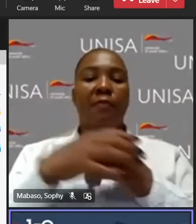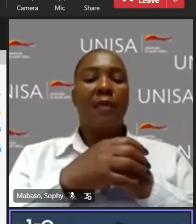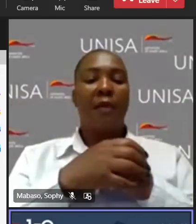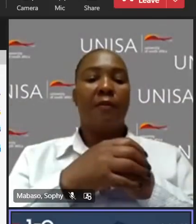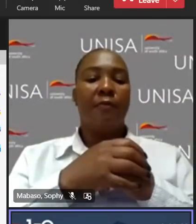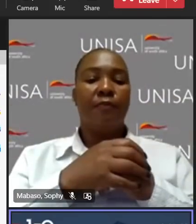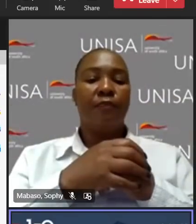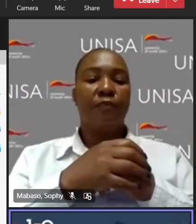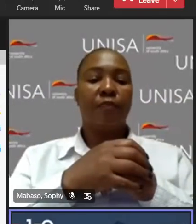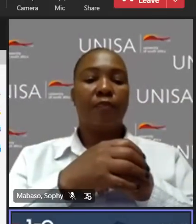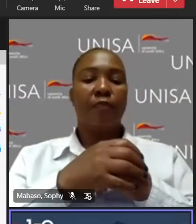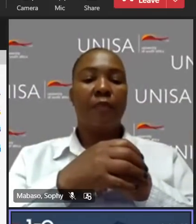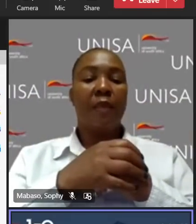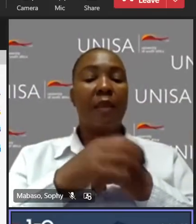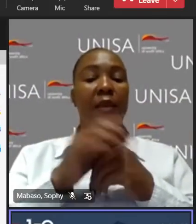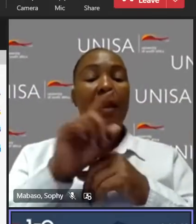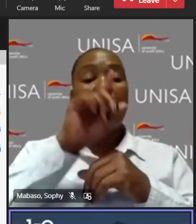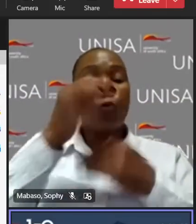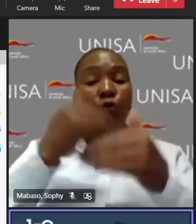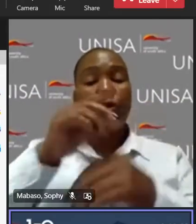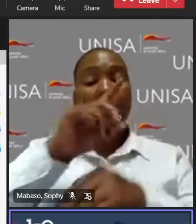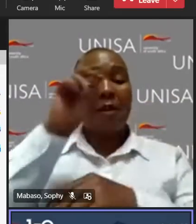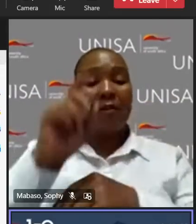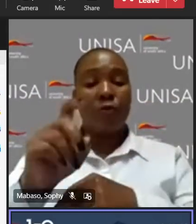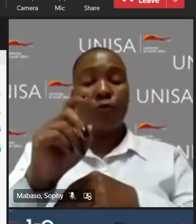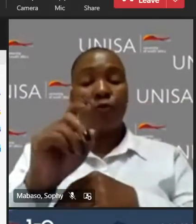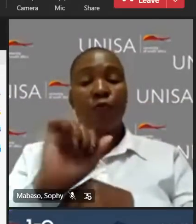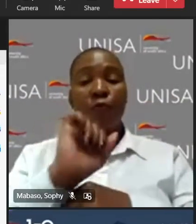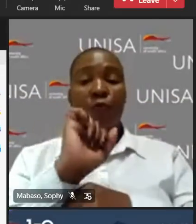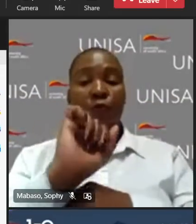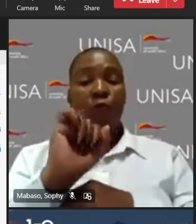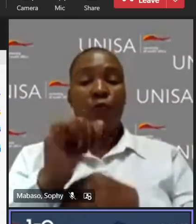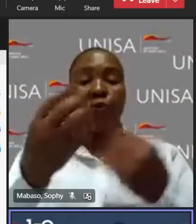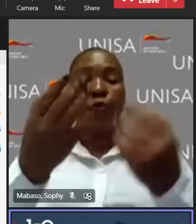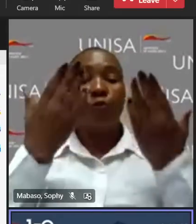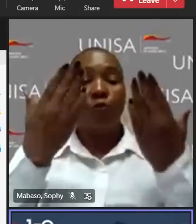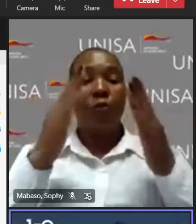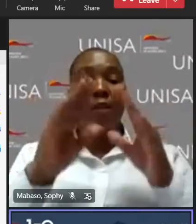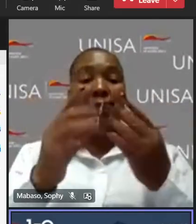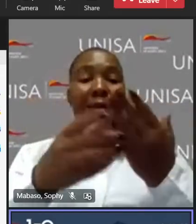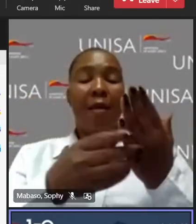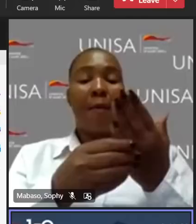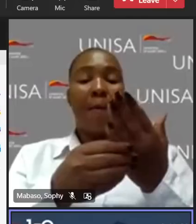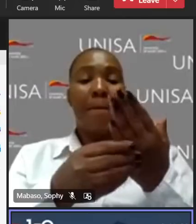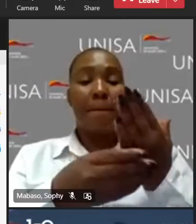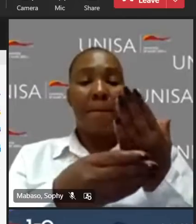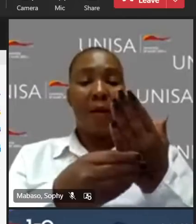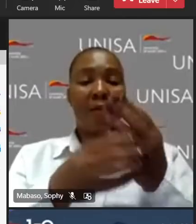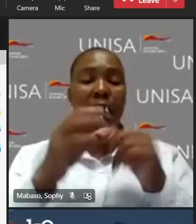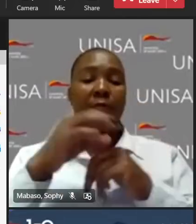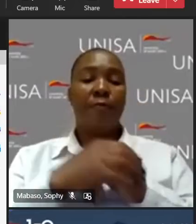And then it will ask you for your student number. We just